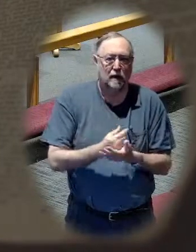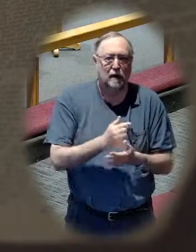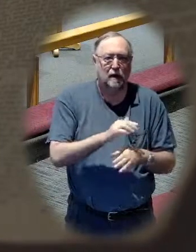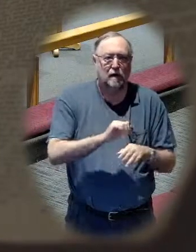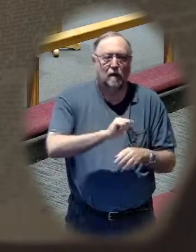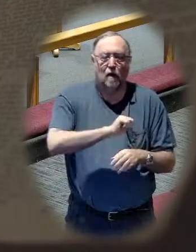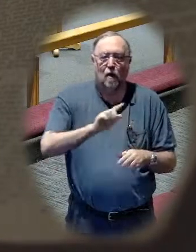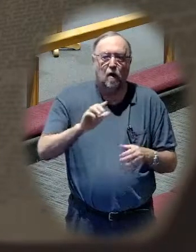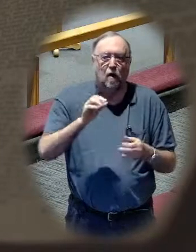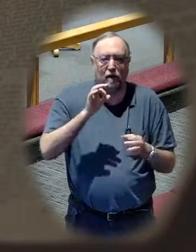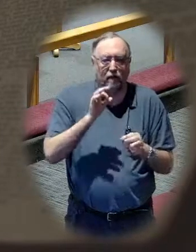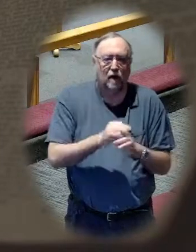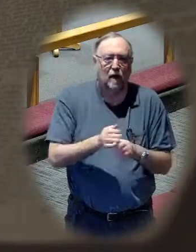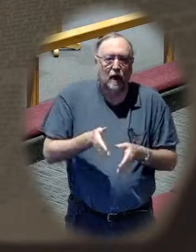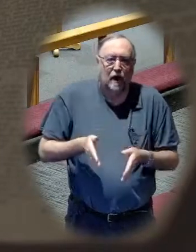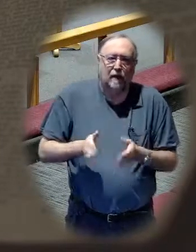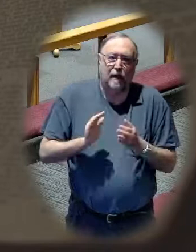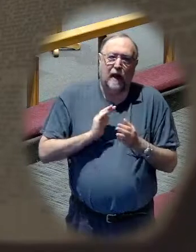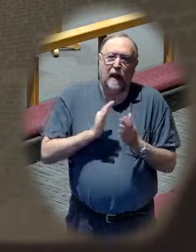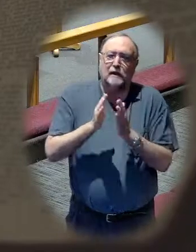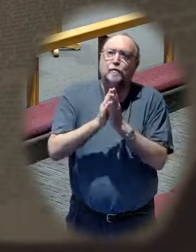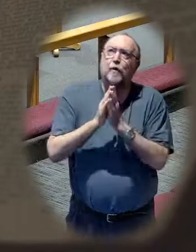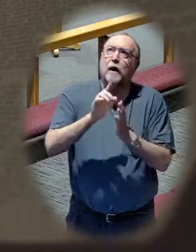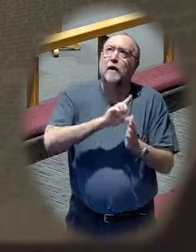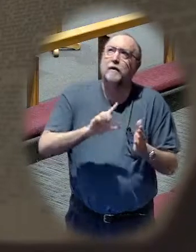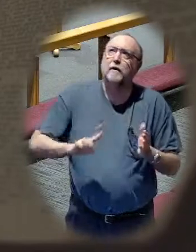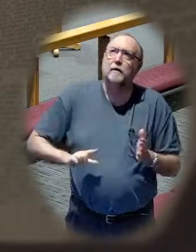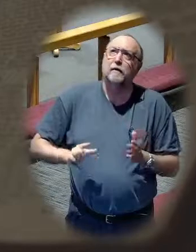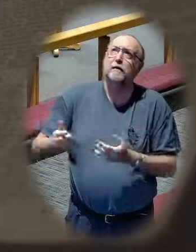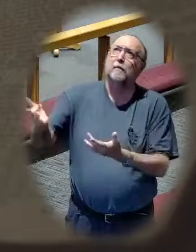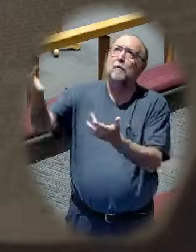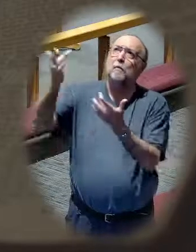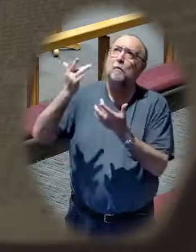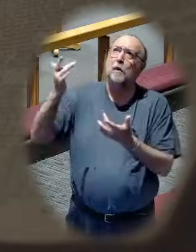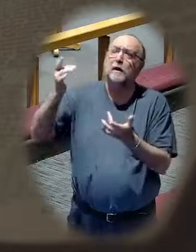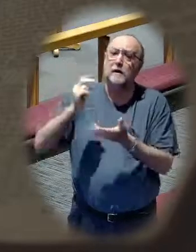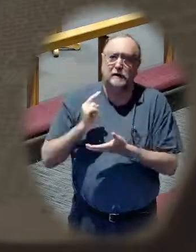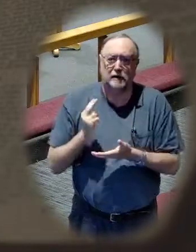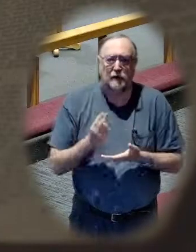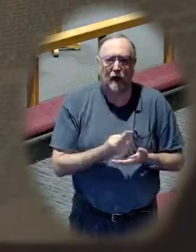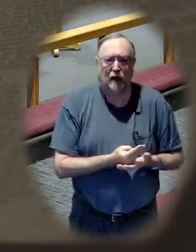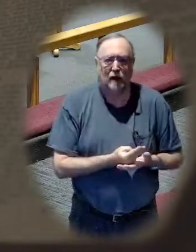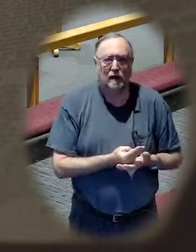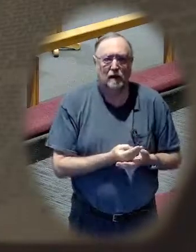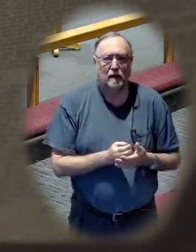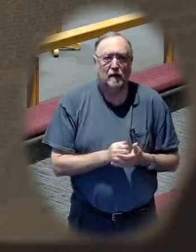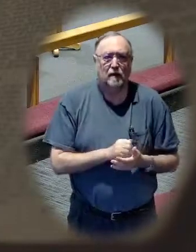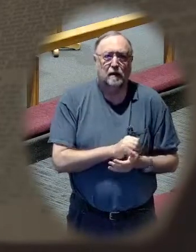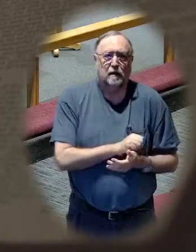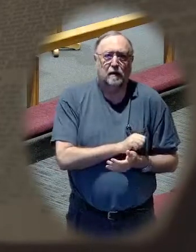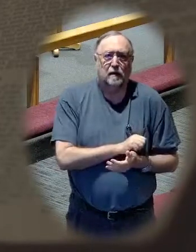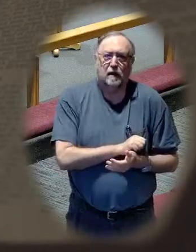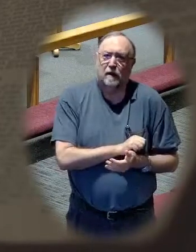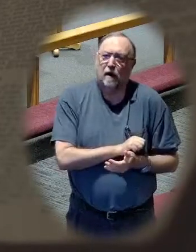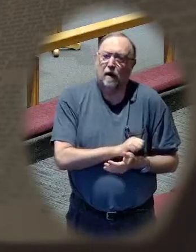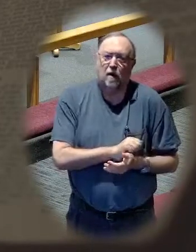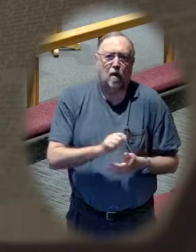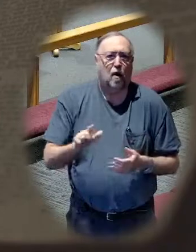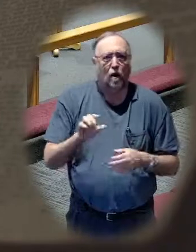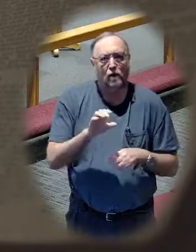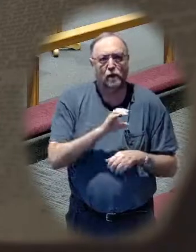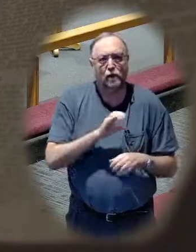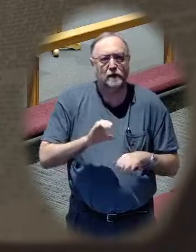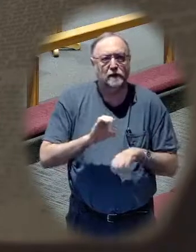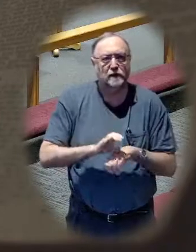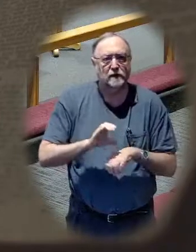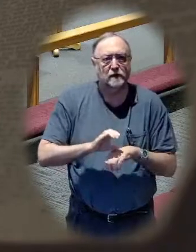to faith, let us pray to the Lord. Lord, have mercy. For the Holy Christian Church, for we have seen your salvation